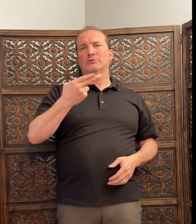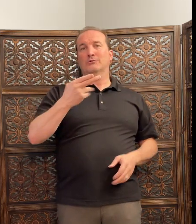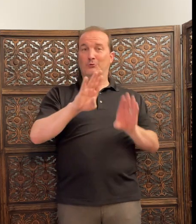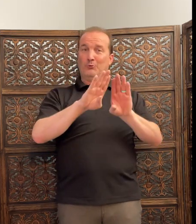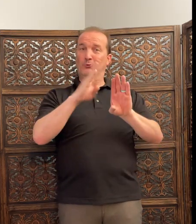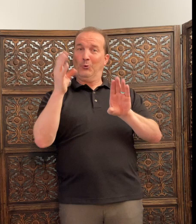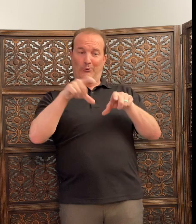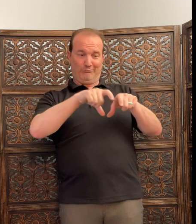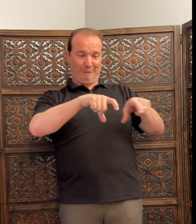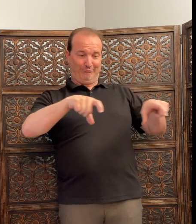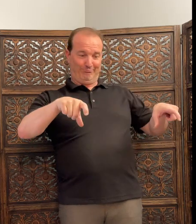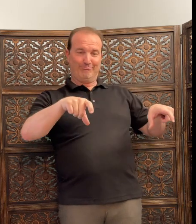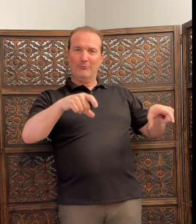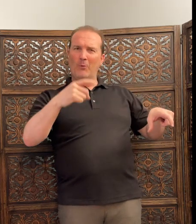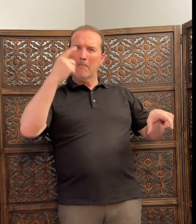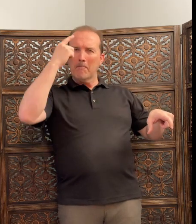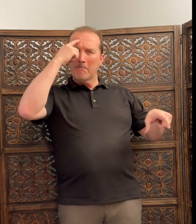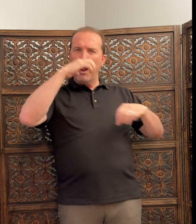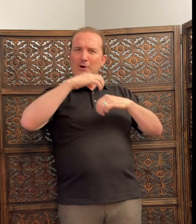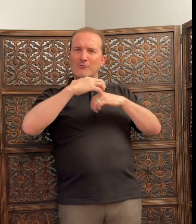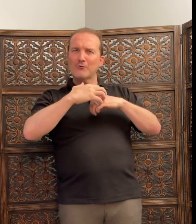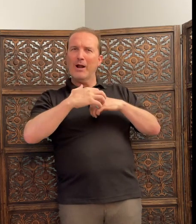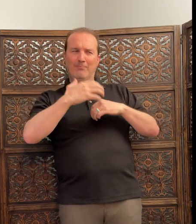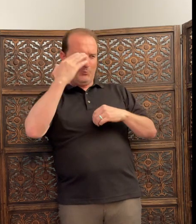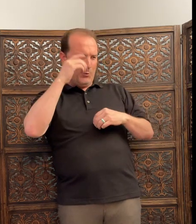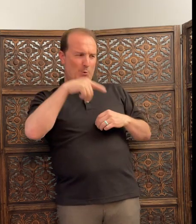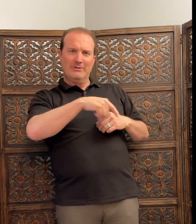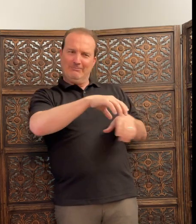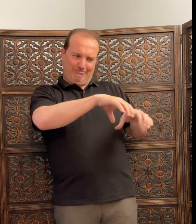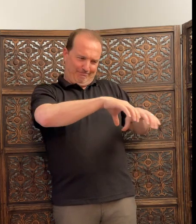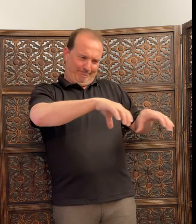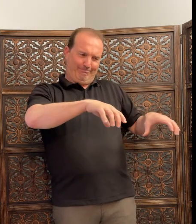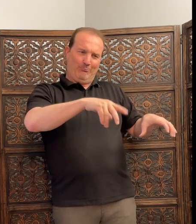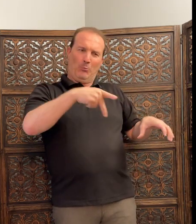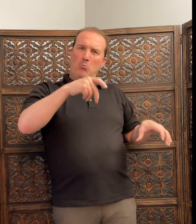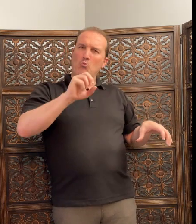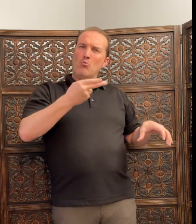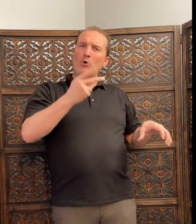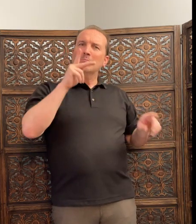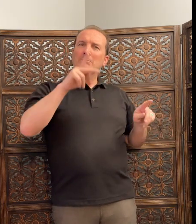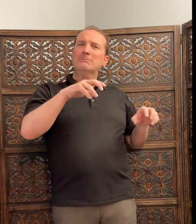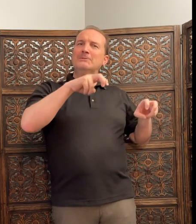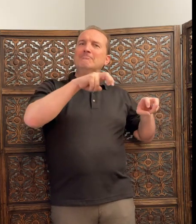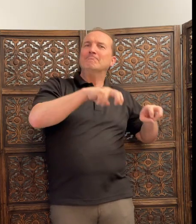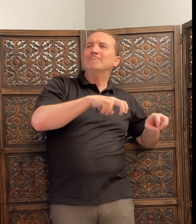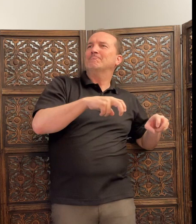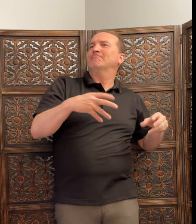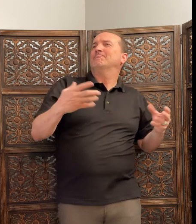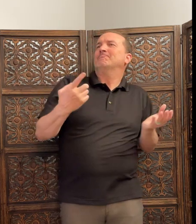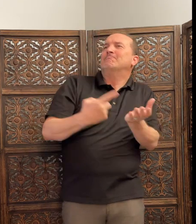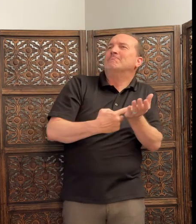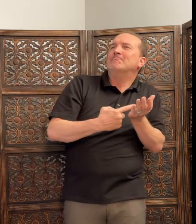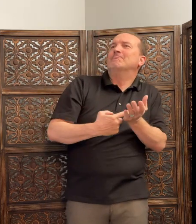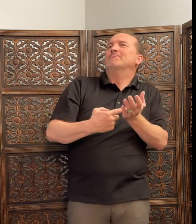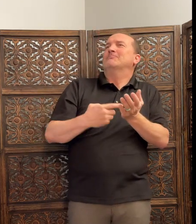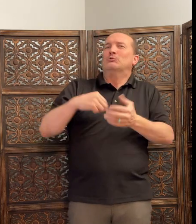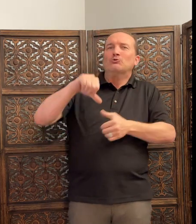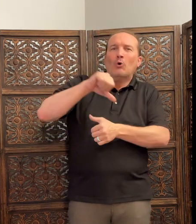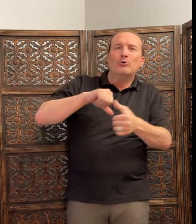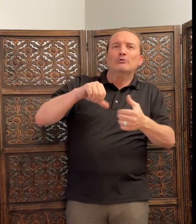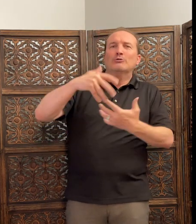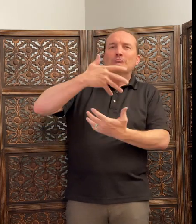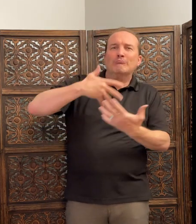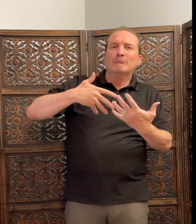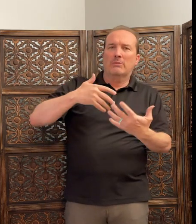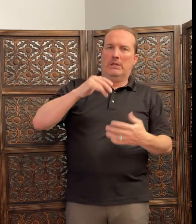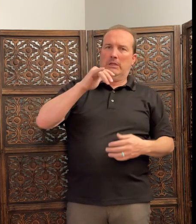will focus our mind grapes on how the porch is a social space that can reinforce and ritualize the identity of a Southern Black